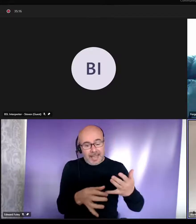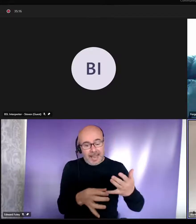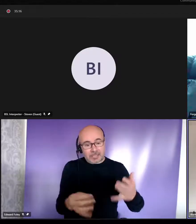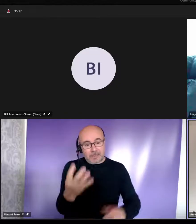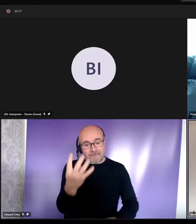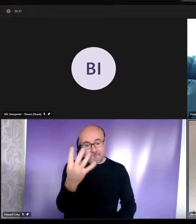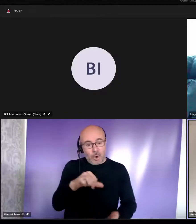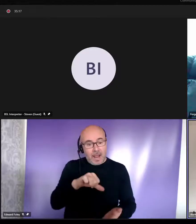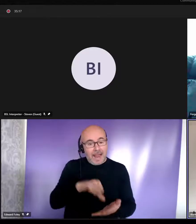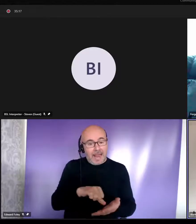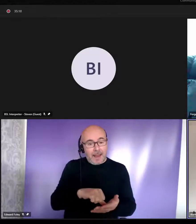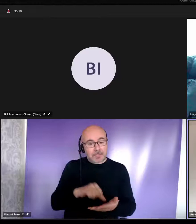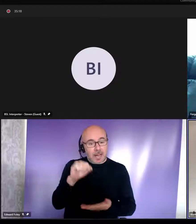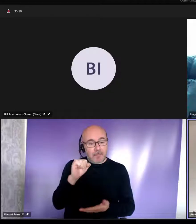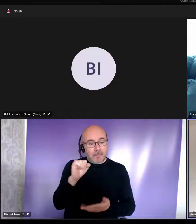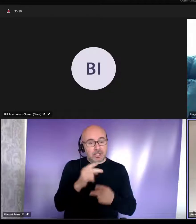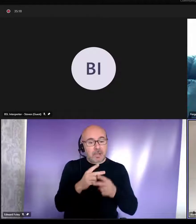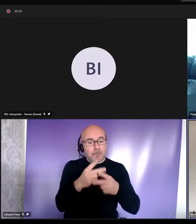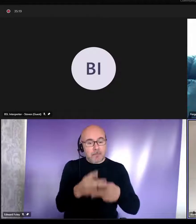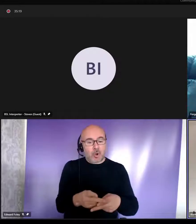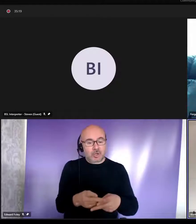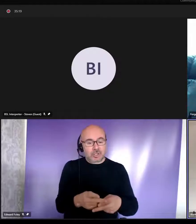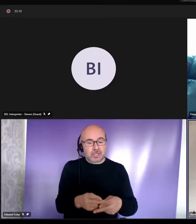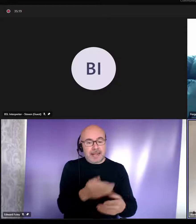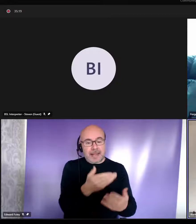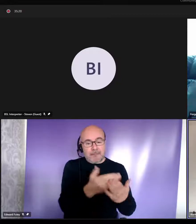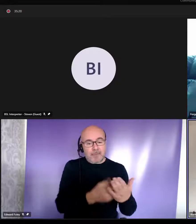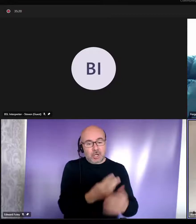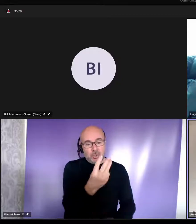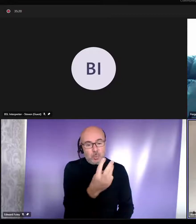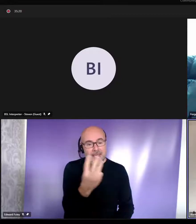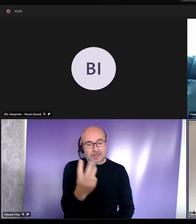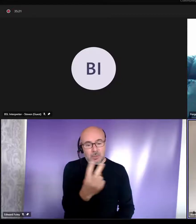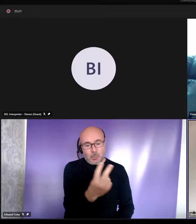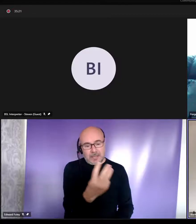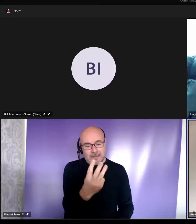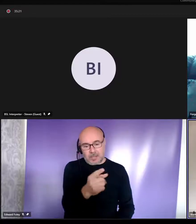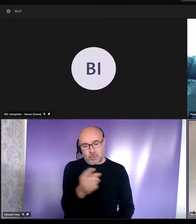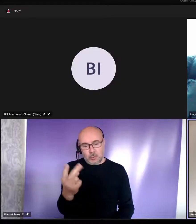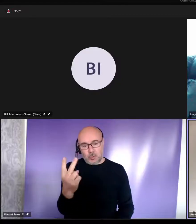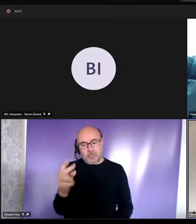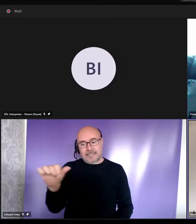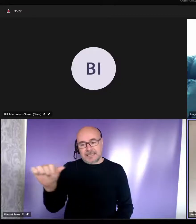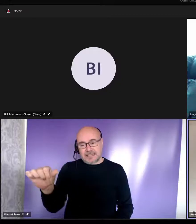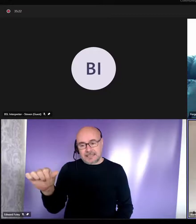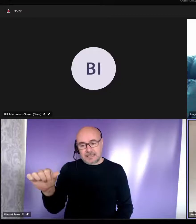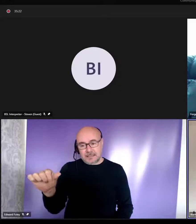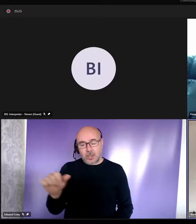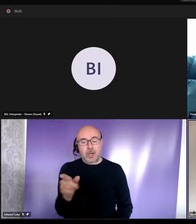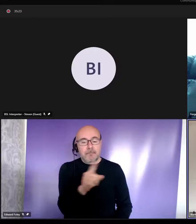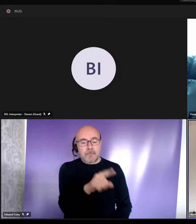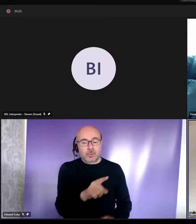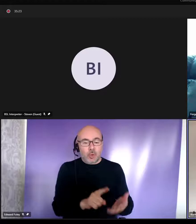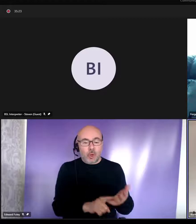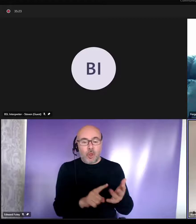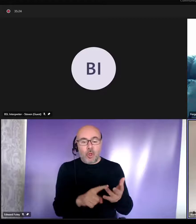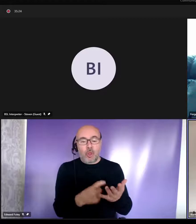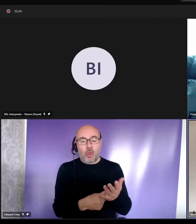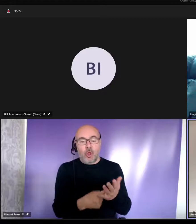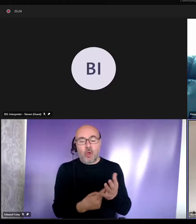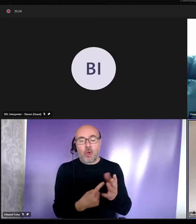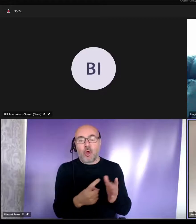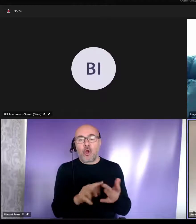budget monitoring, page 23 to 26. And Louise, Lorraine is going to take us through this.